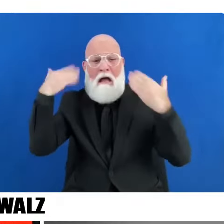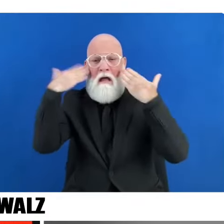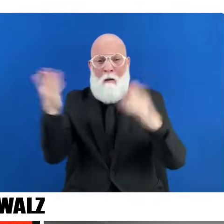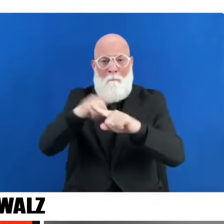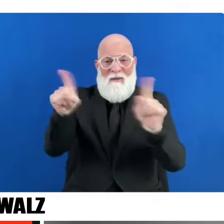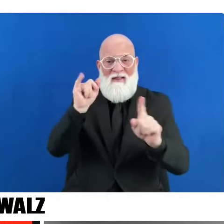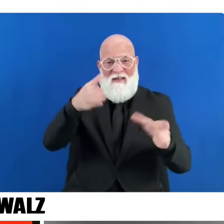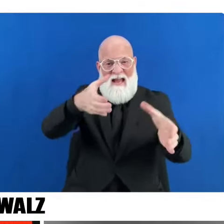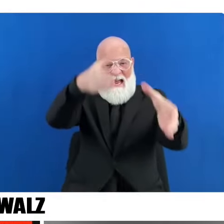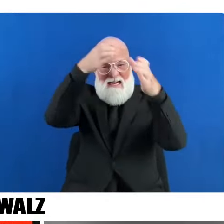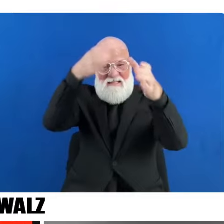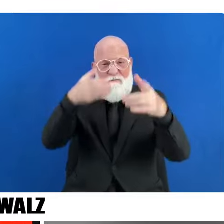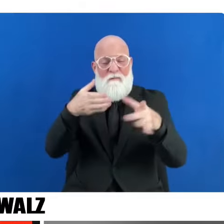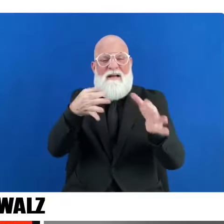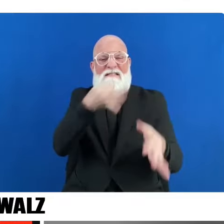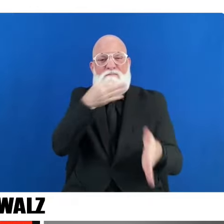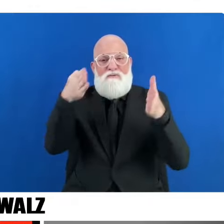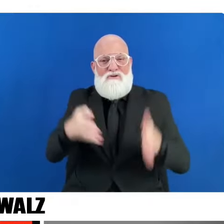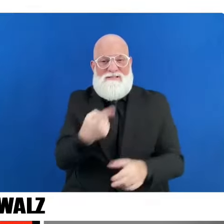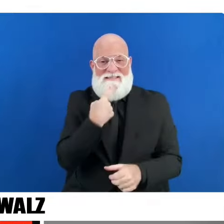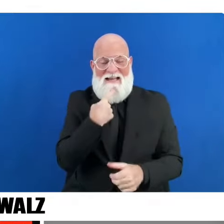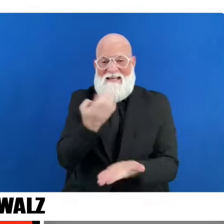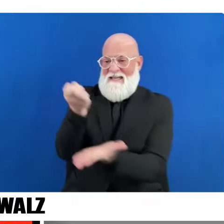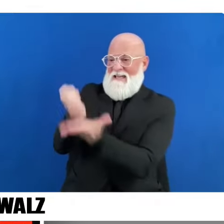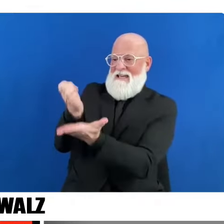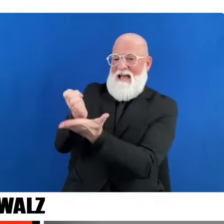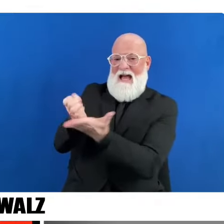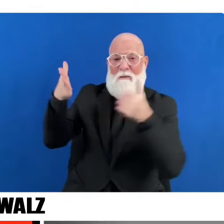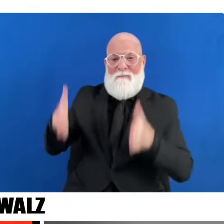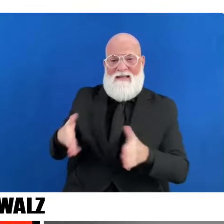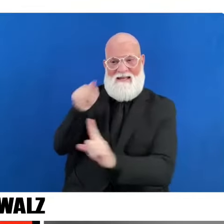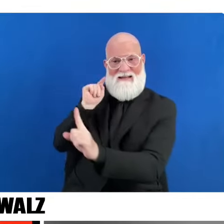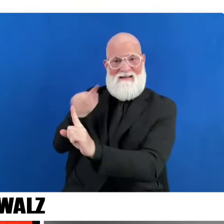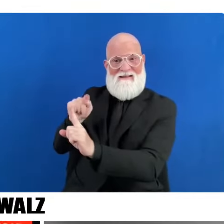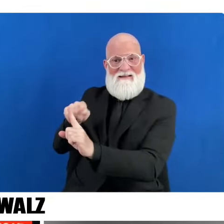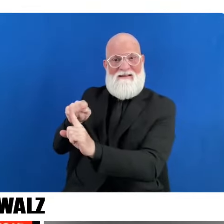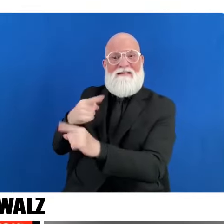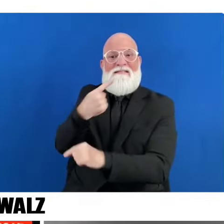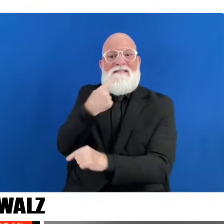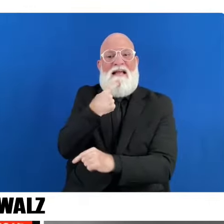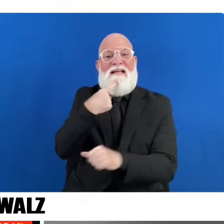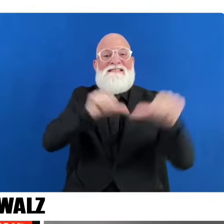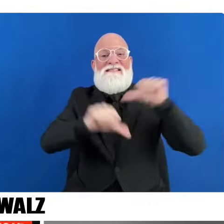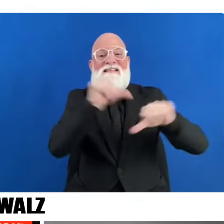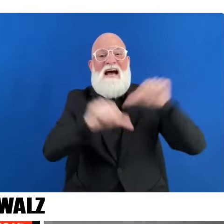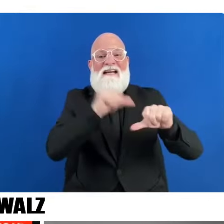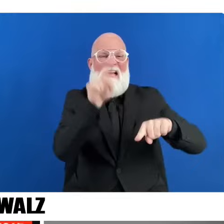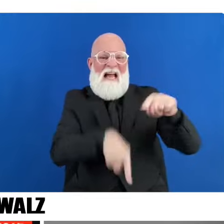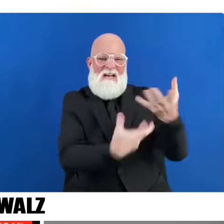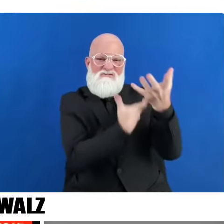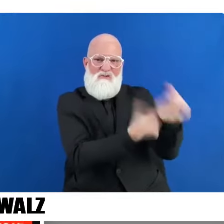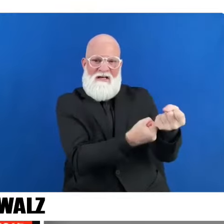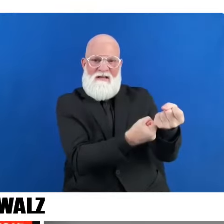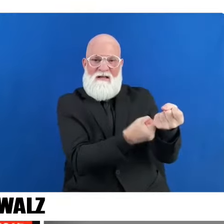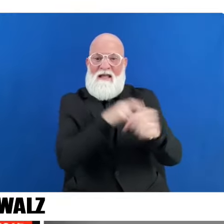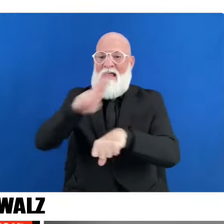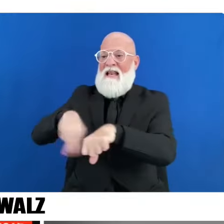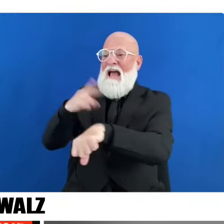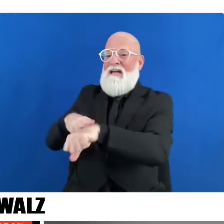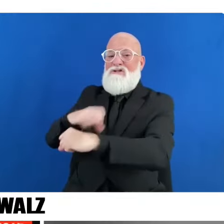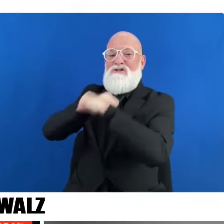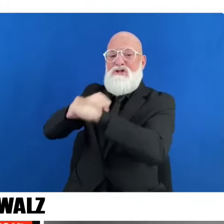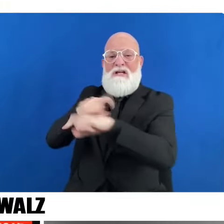this. Economists can't be trusted. Science can't be trusted. National security folks can't be trusted. Look,